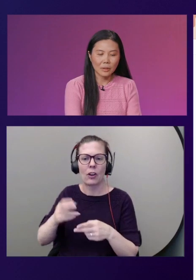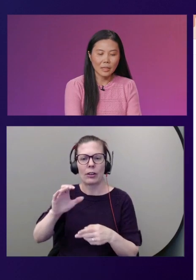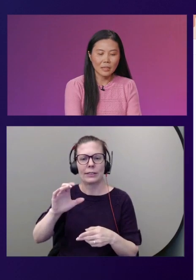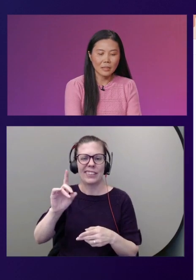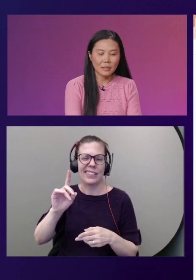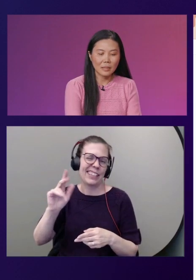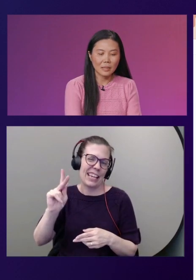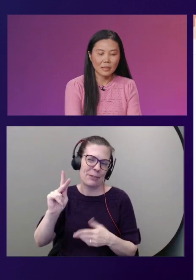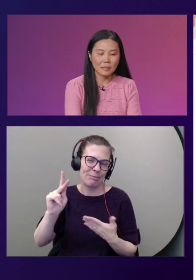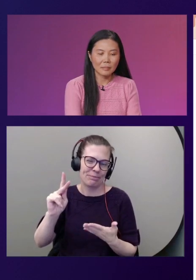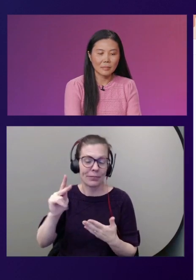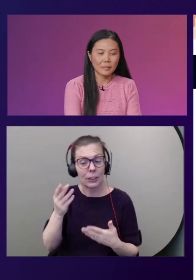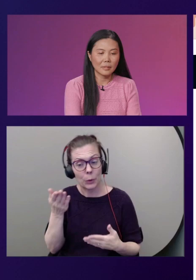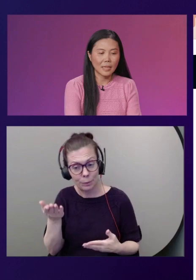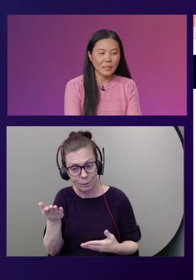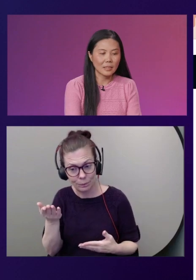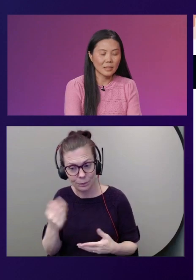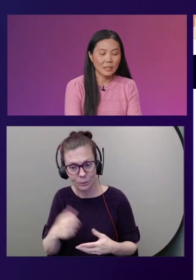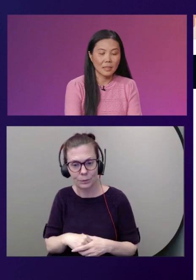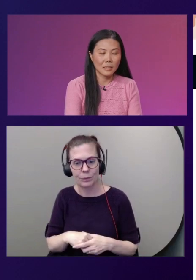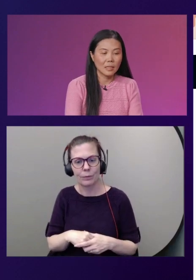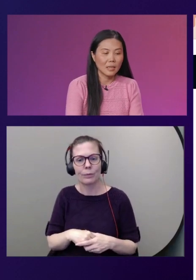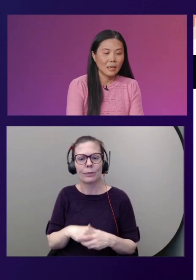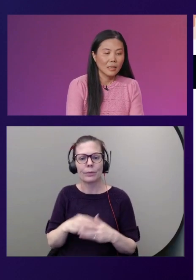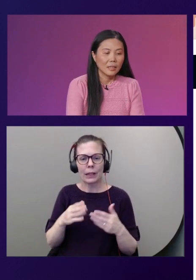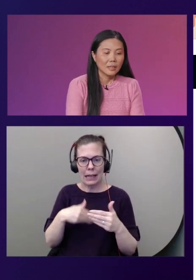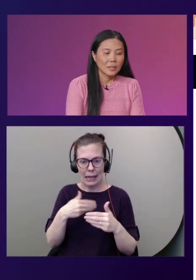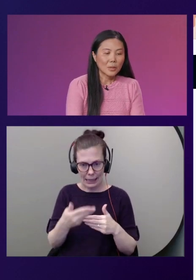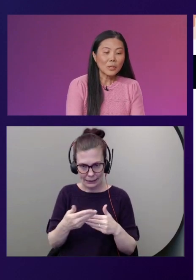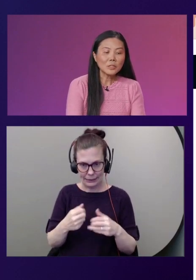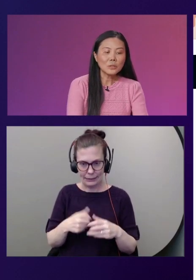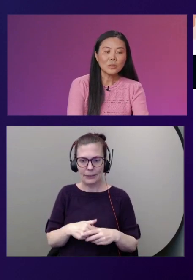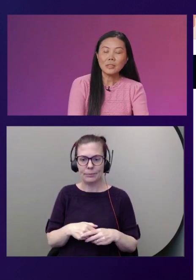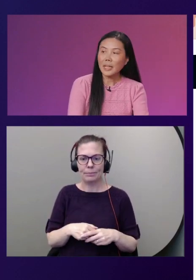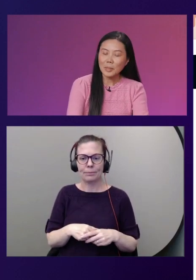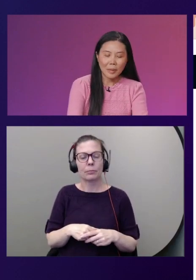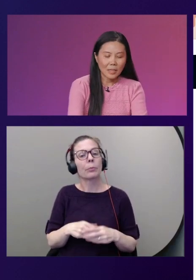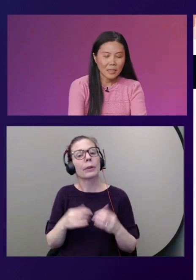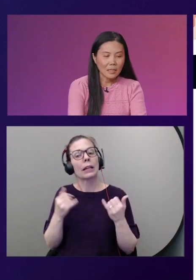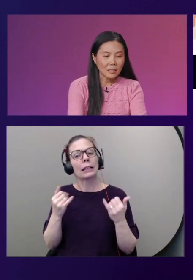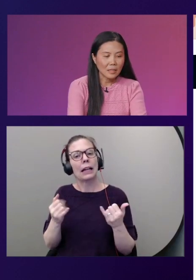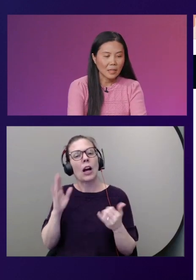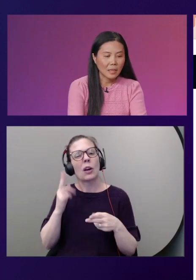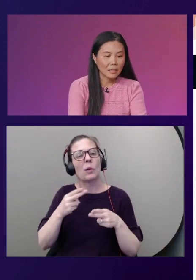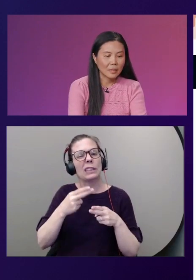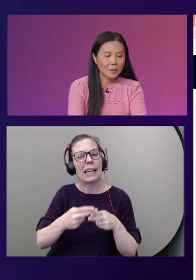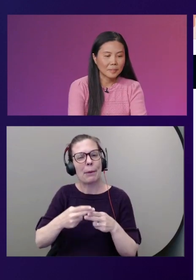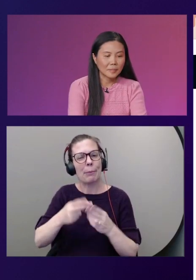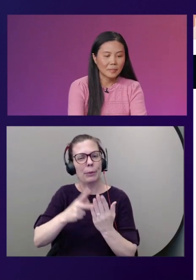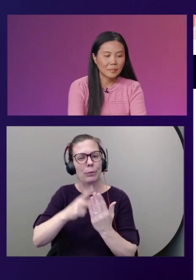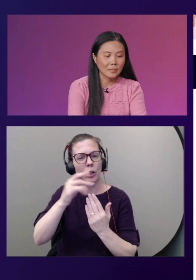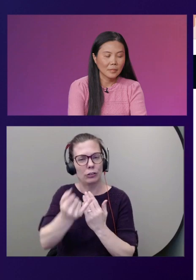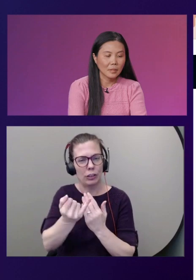So there, next. So I'm going to name the project